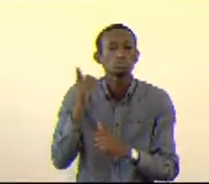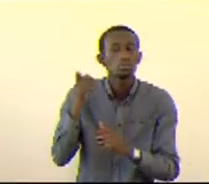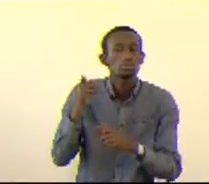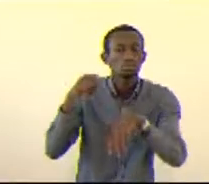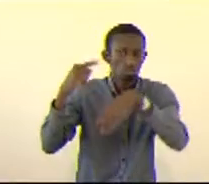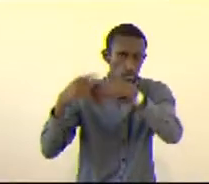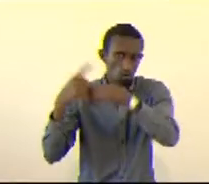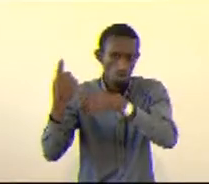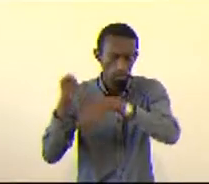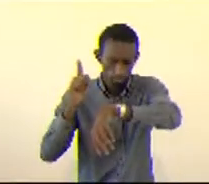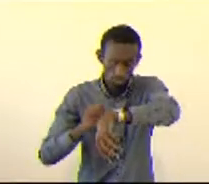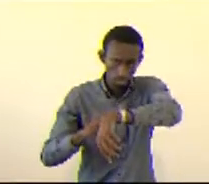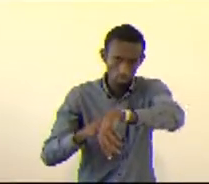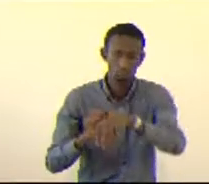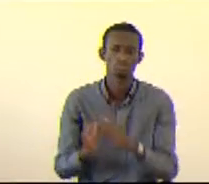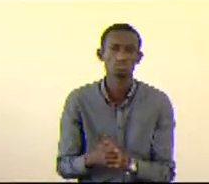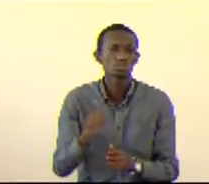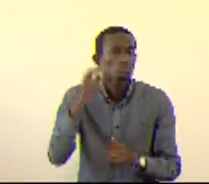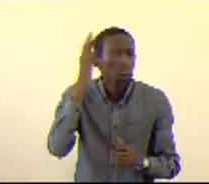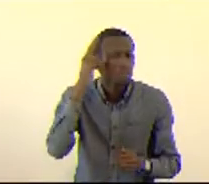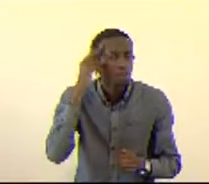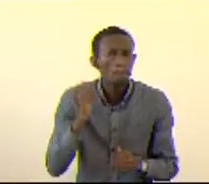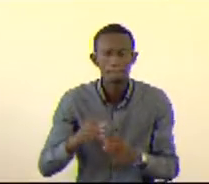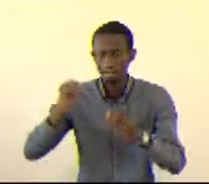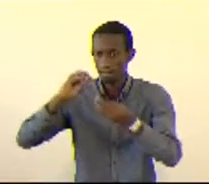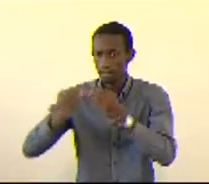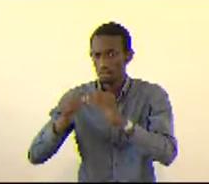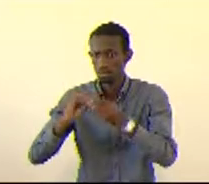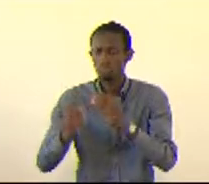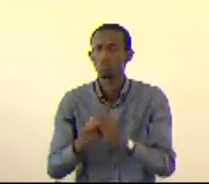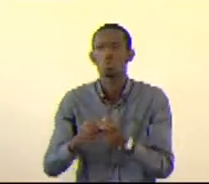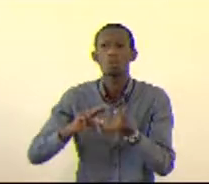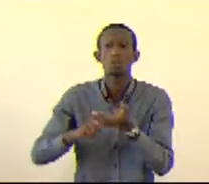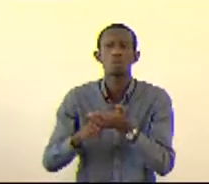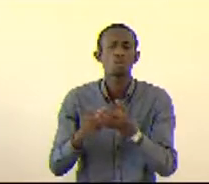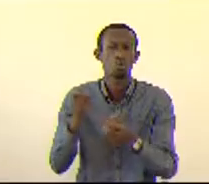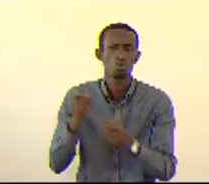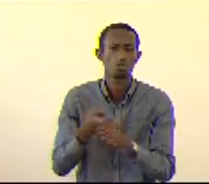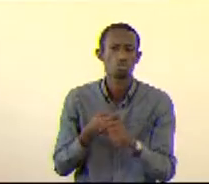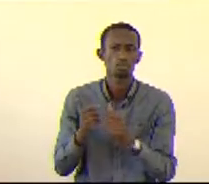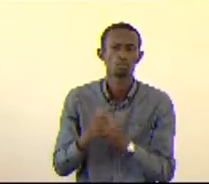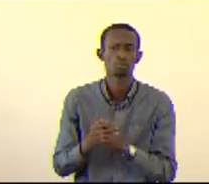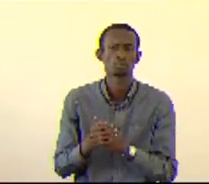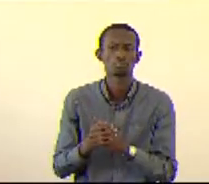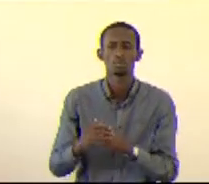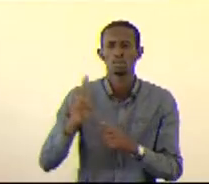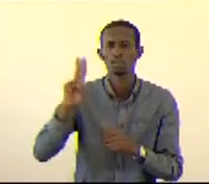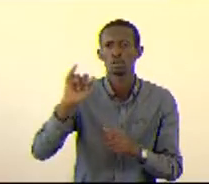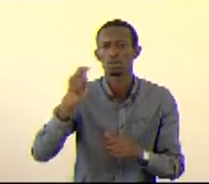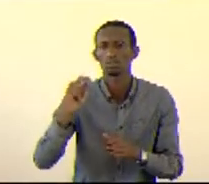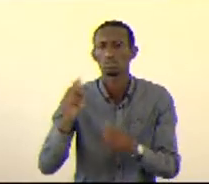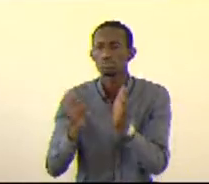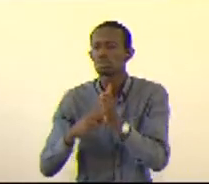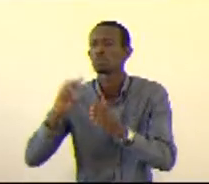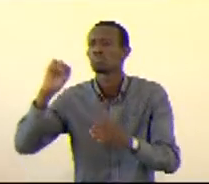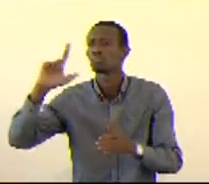remember, we said the amount of heat produced by an electric heater is given as VIT. So this VIT should be